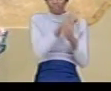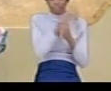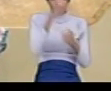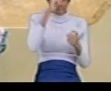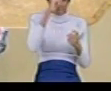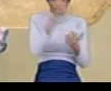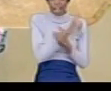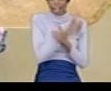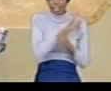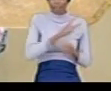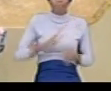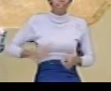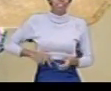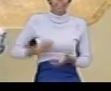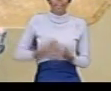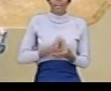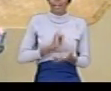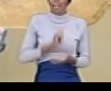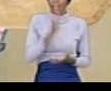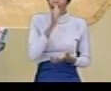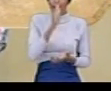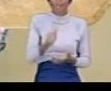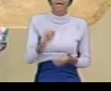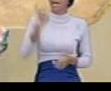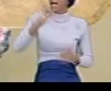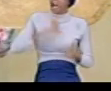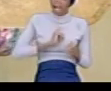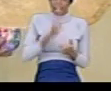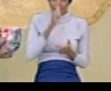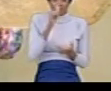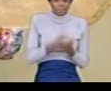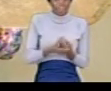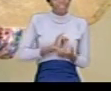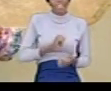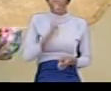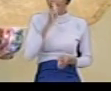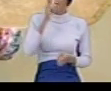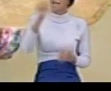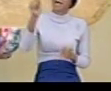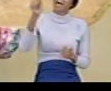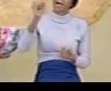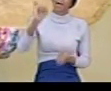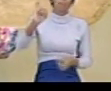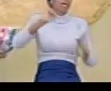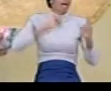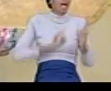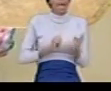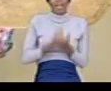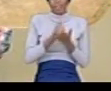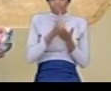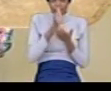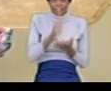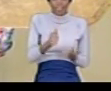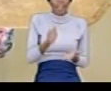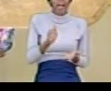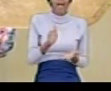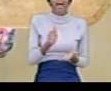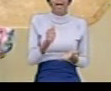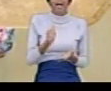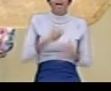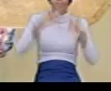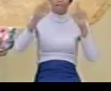tell Pharaoh, I am that I am, I am, I am that I am, I am that